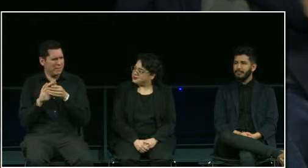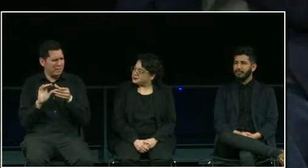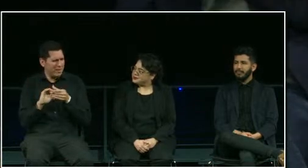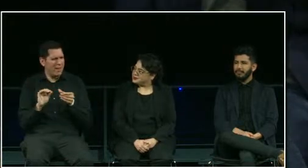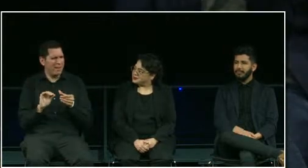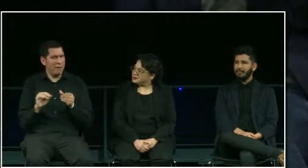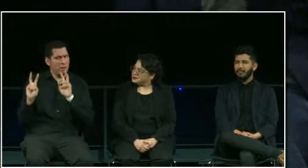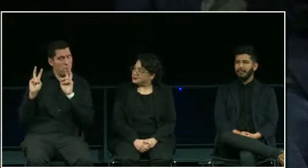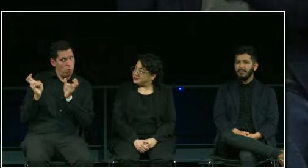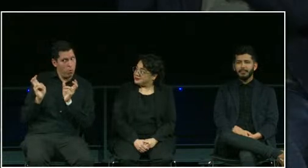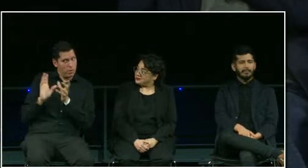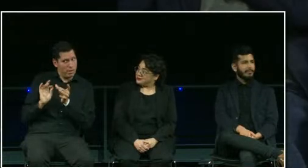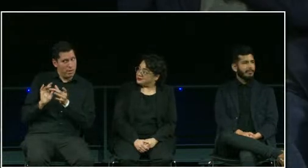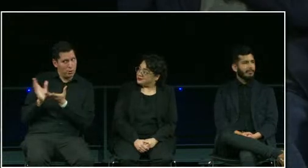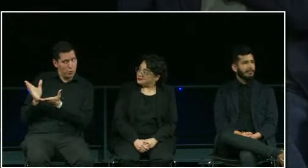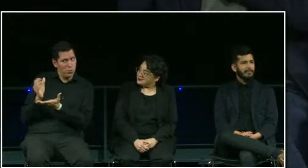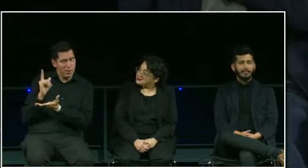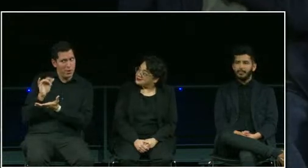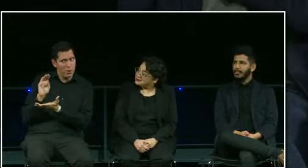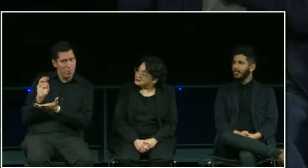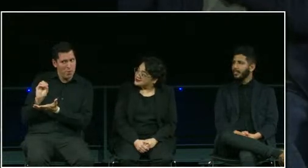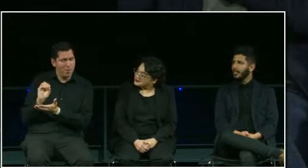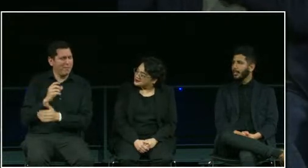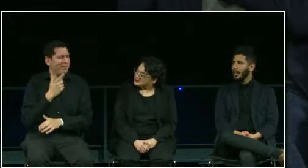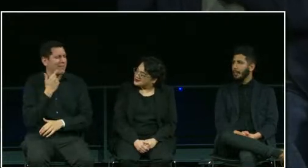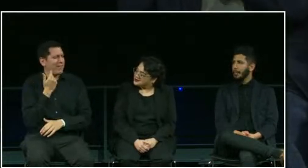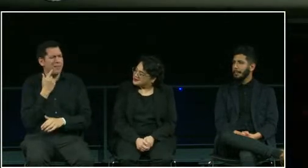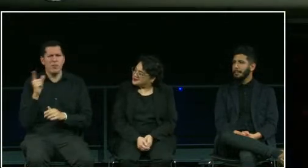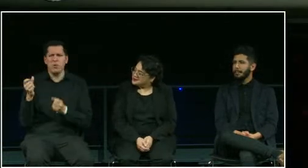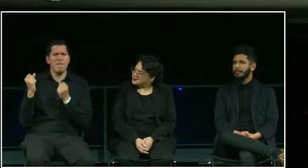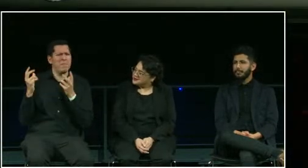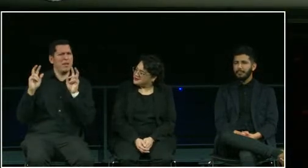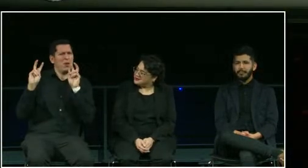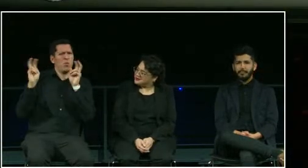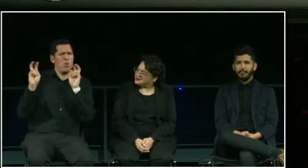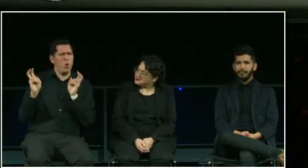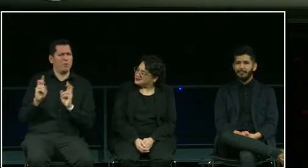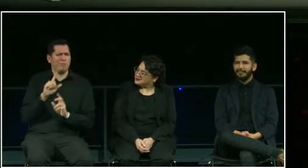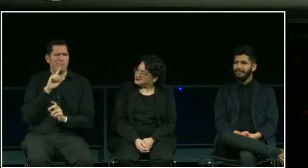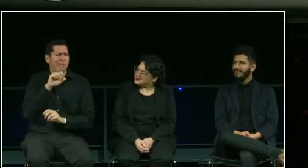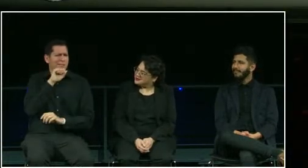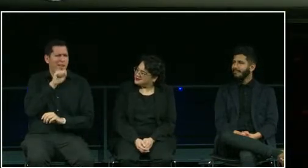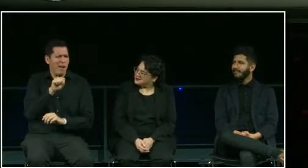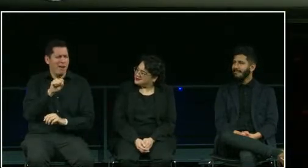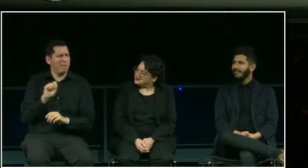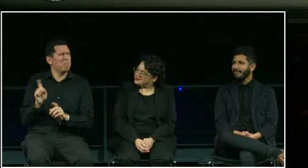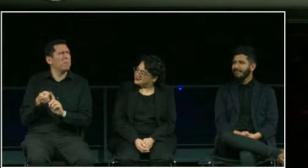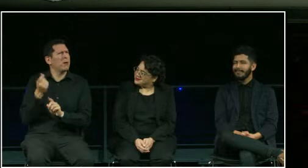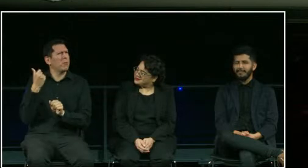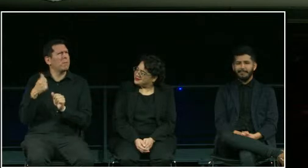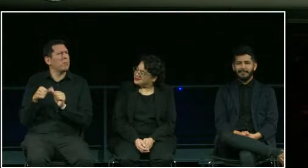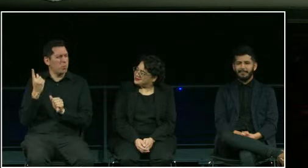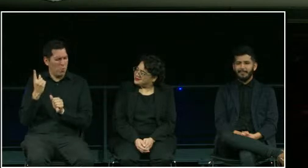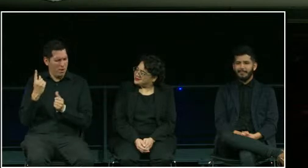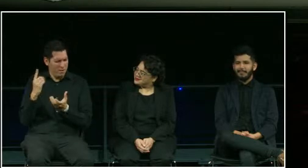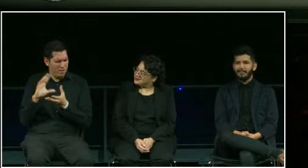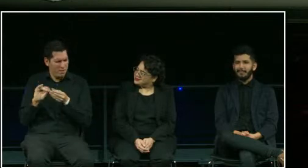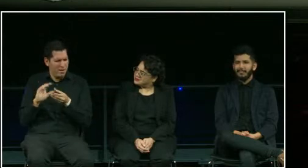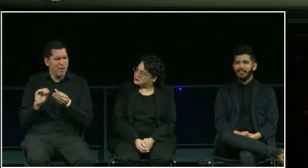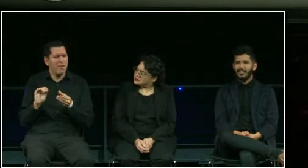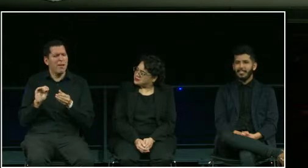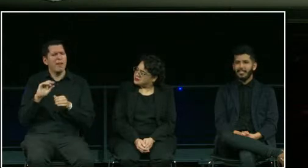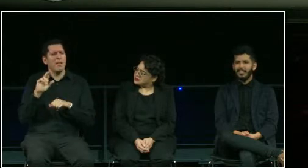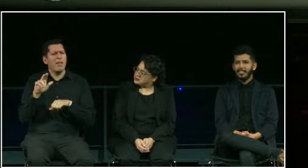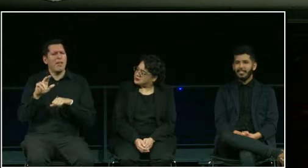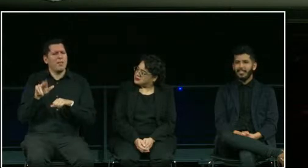and I'm just quoting you, Guillermo, so you have so many quotable things, I love it. Something you'd said of the natural